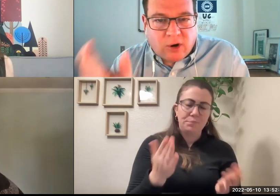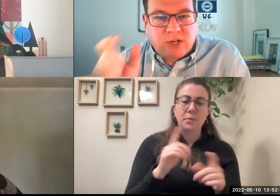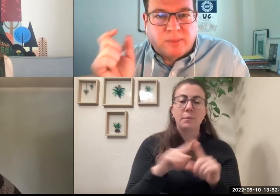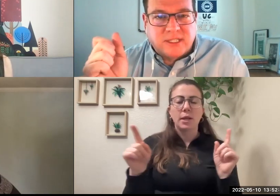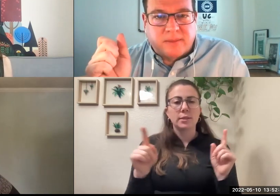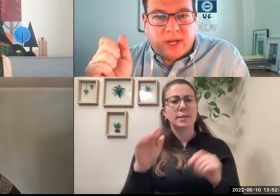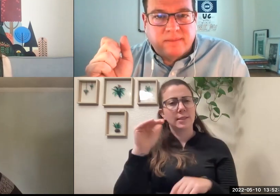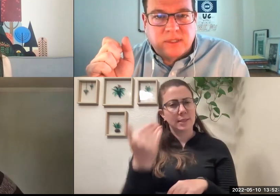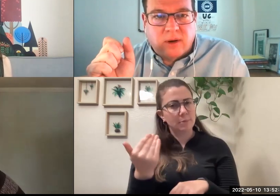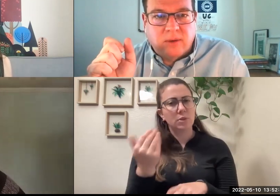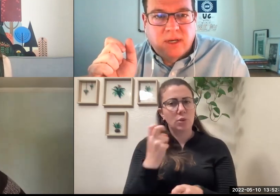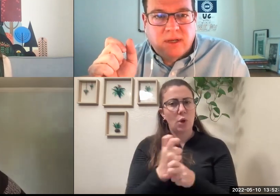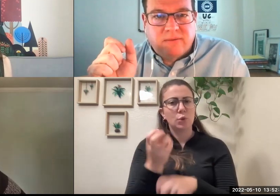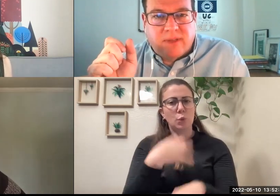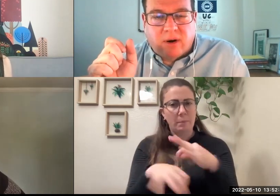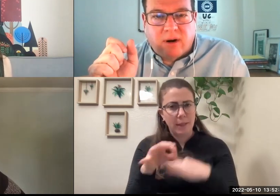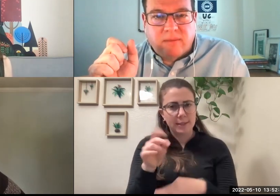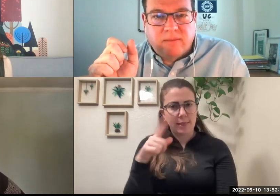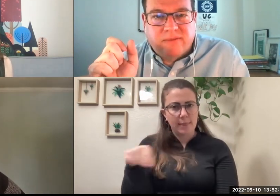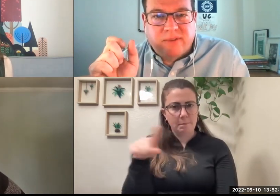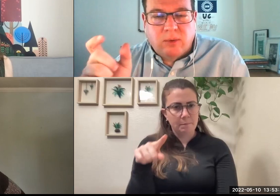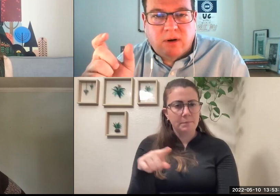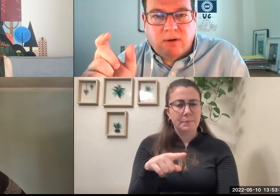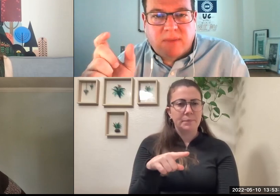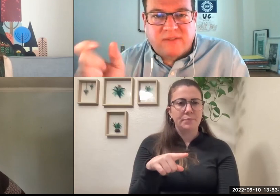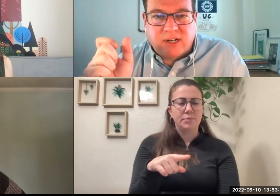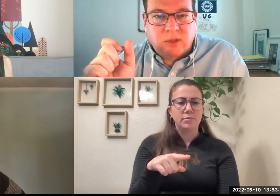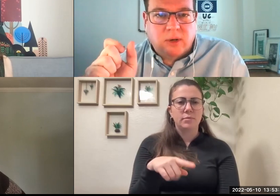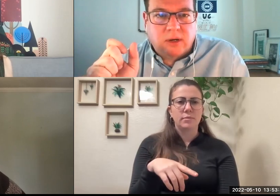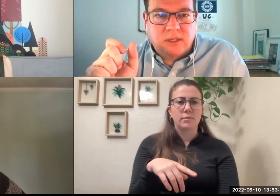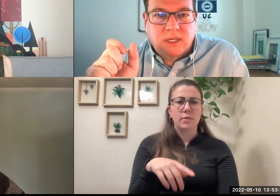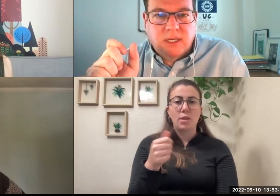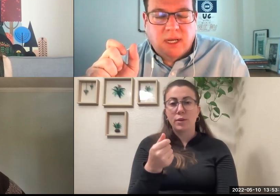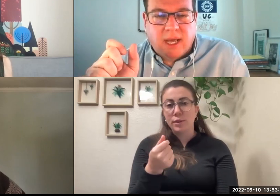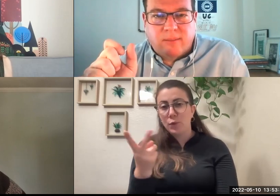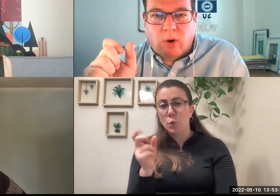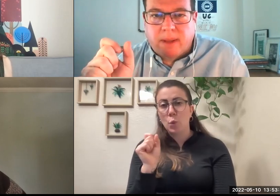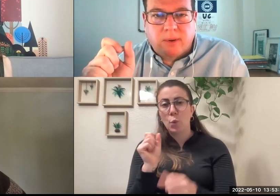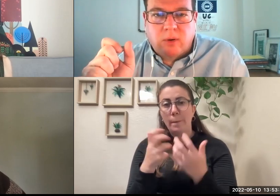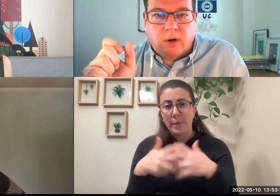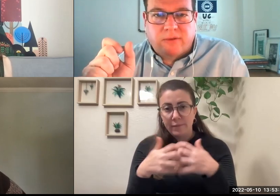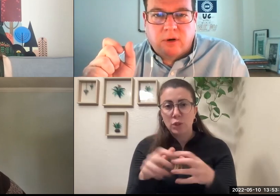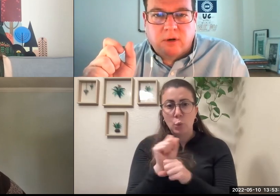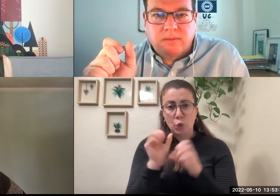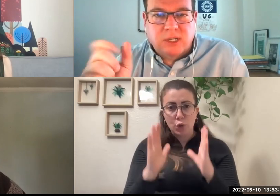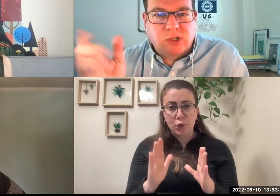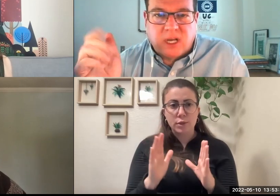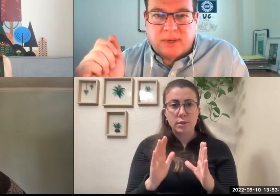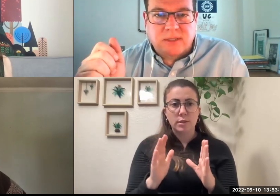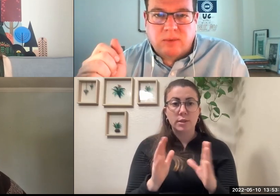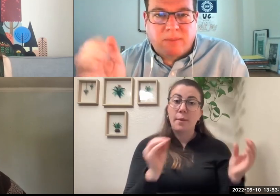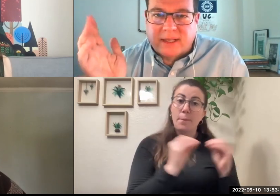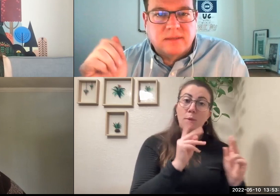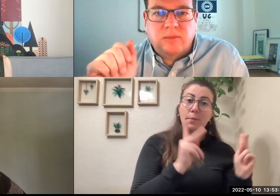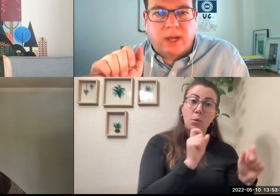it's been hard to replace them, right? So there are fewer manufacturing workers and more people who work for insurance